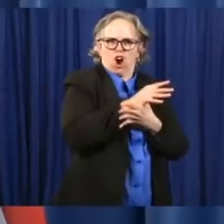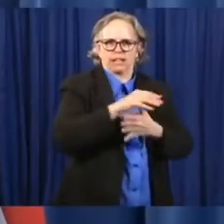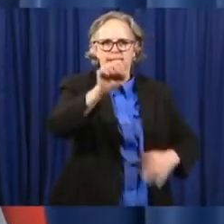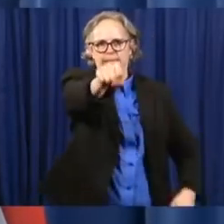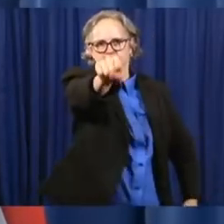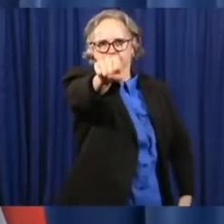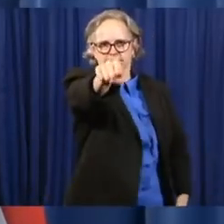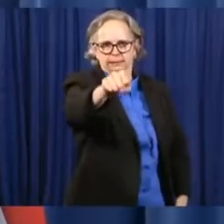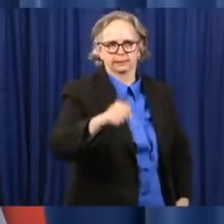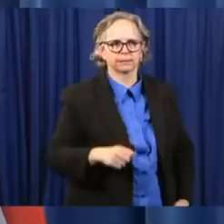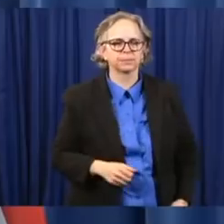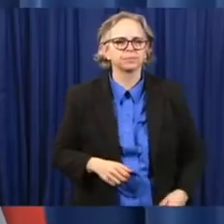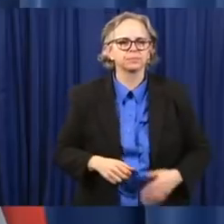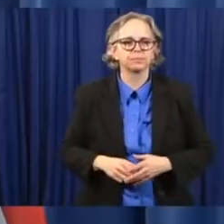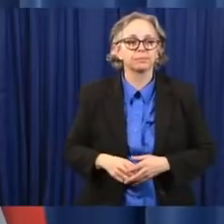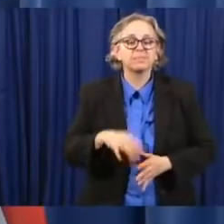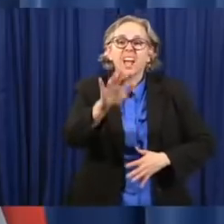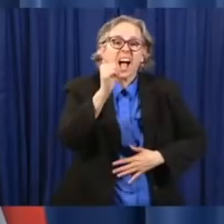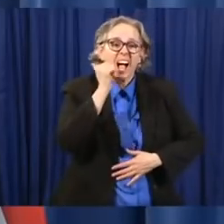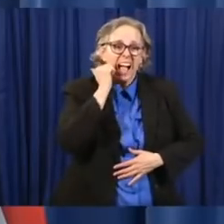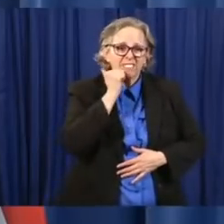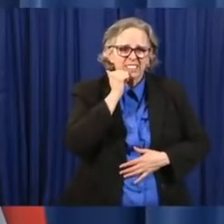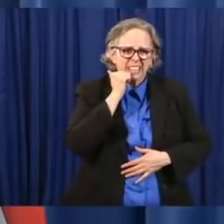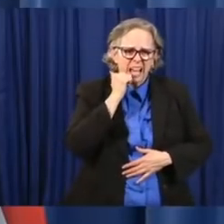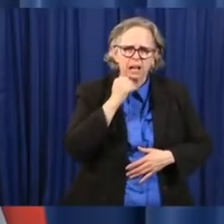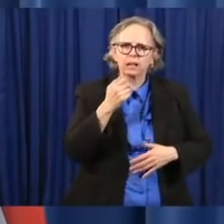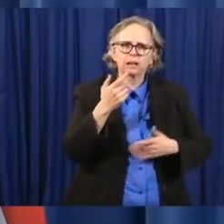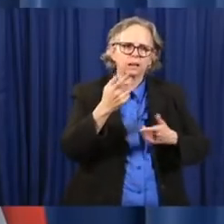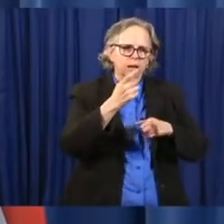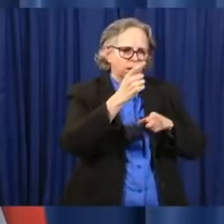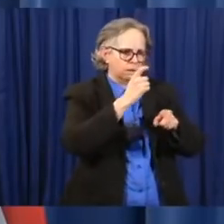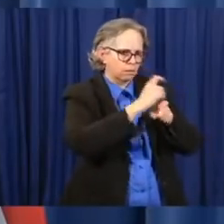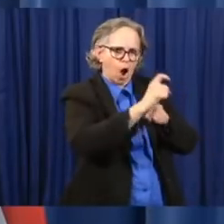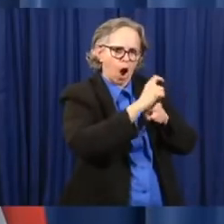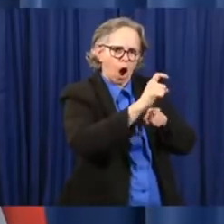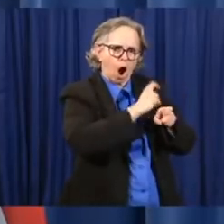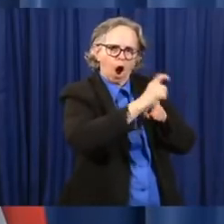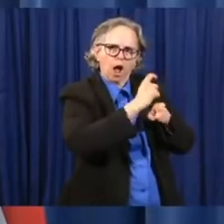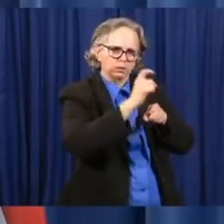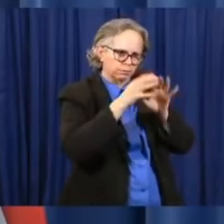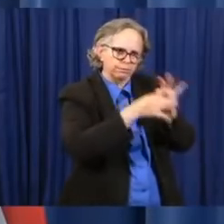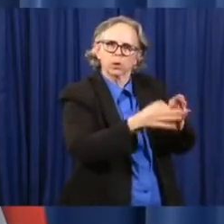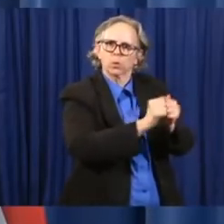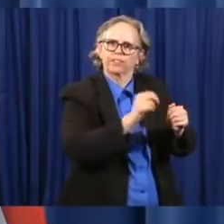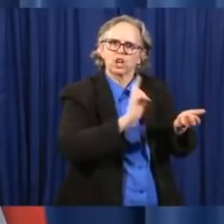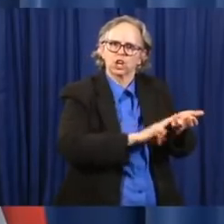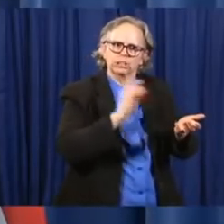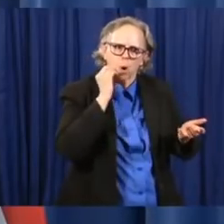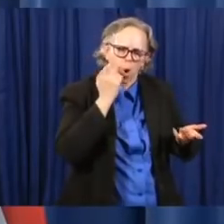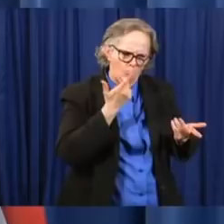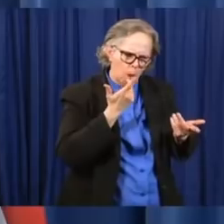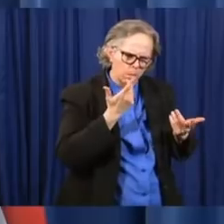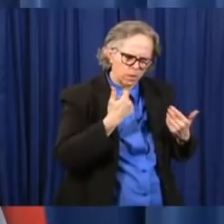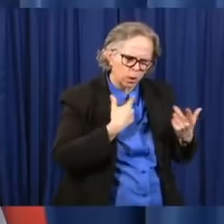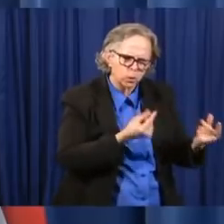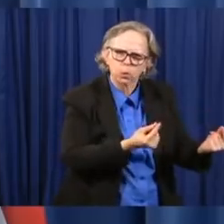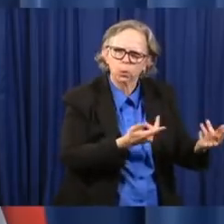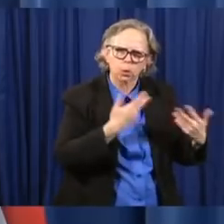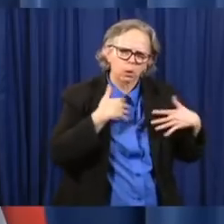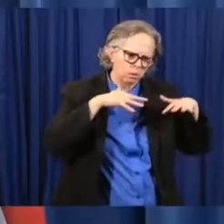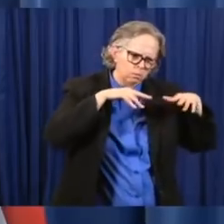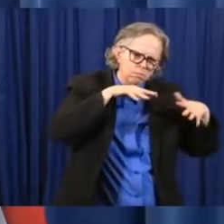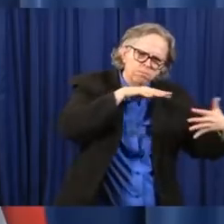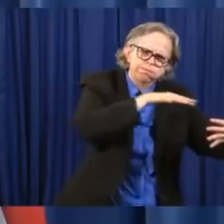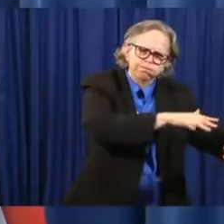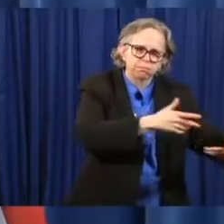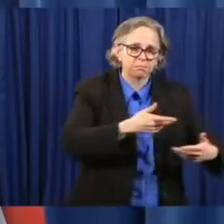our 8 o'clock call and our 5 o'clock call and in between is we talk about nursing homes. And maybe Dr.